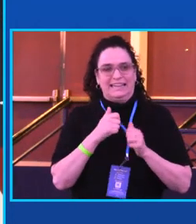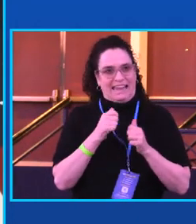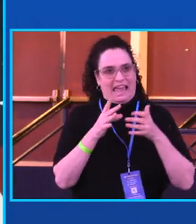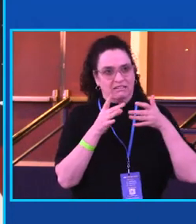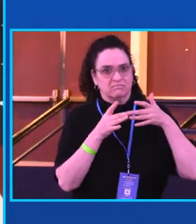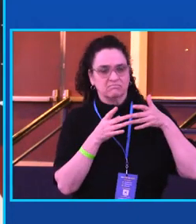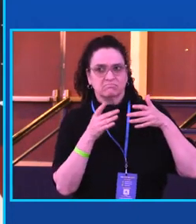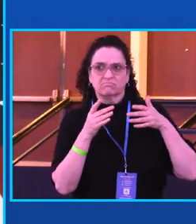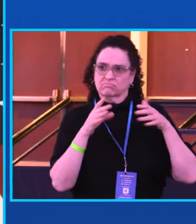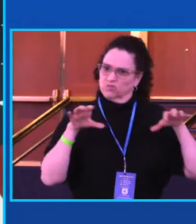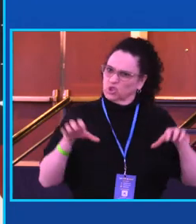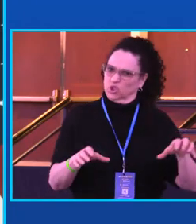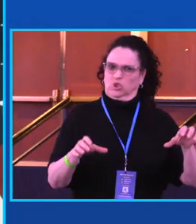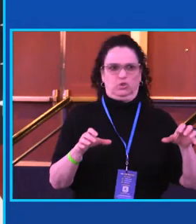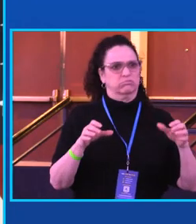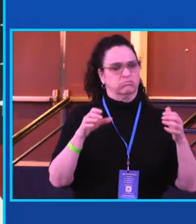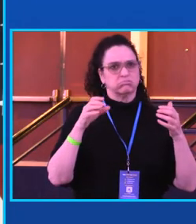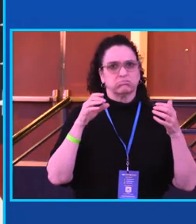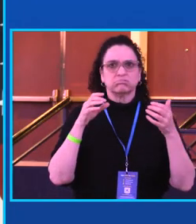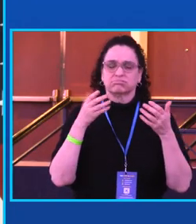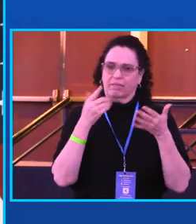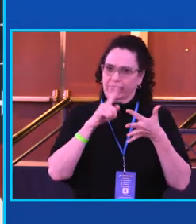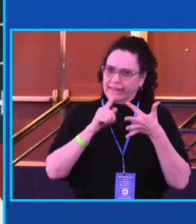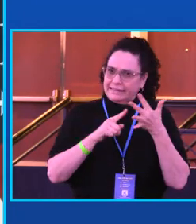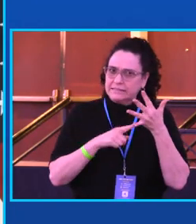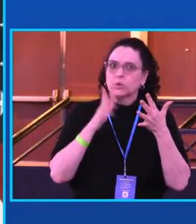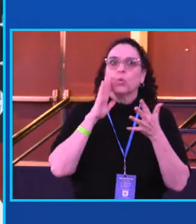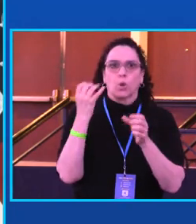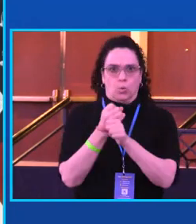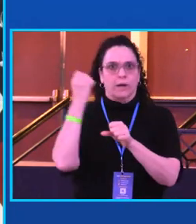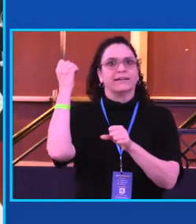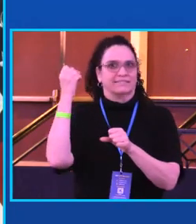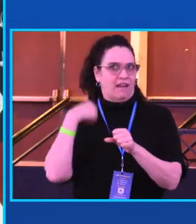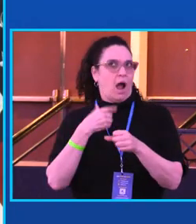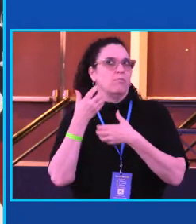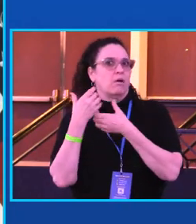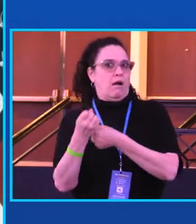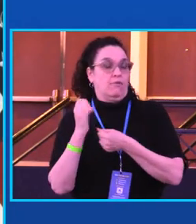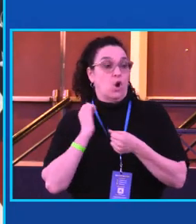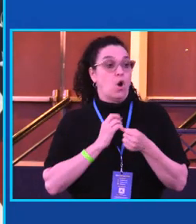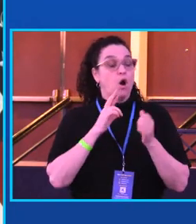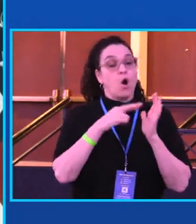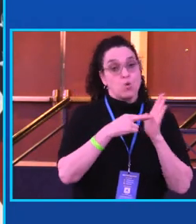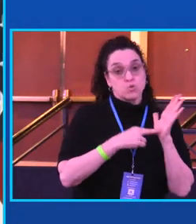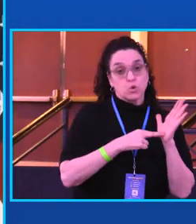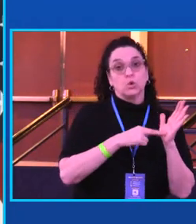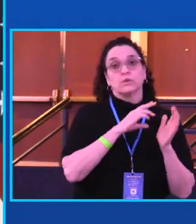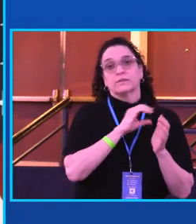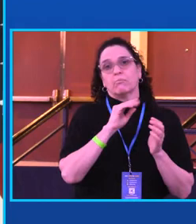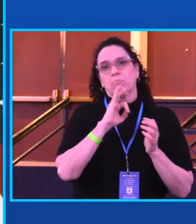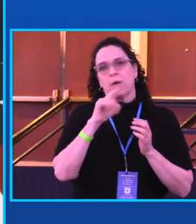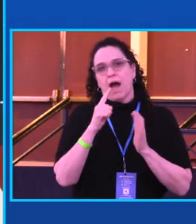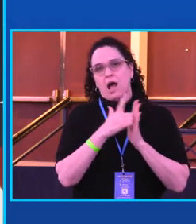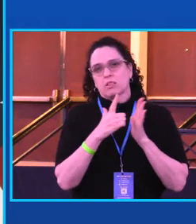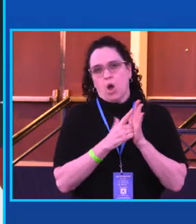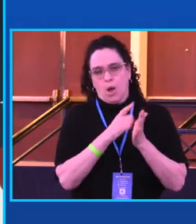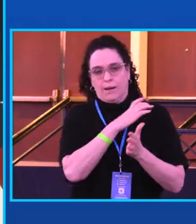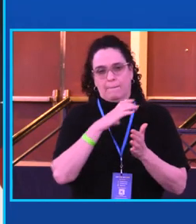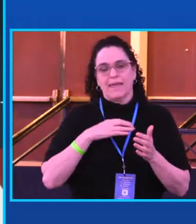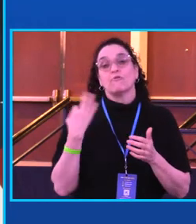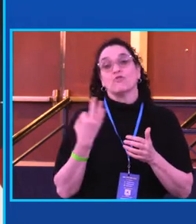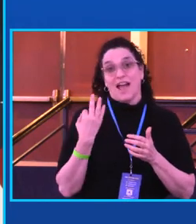winning. Our Rules and Bylaws Committee meeting on Friday, members continue to